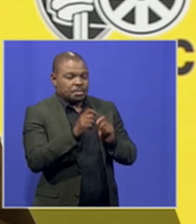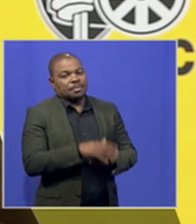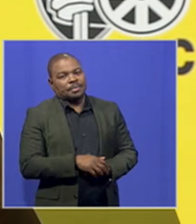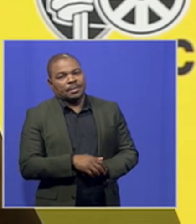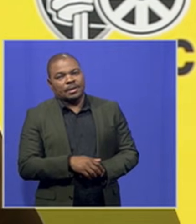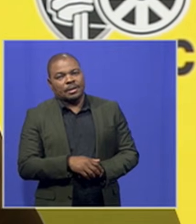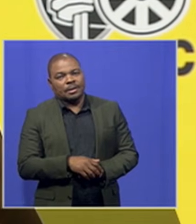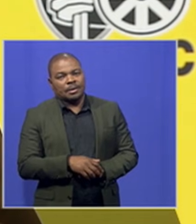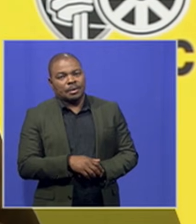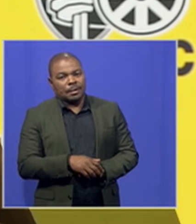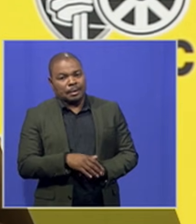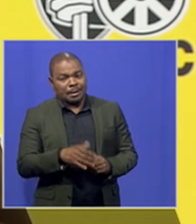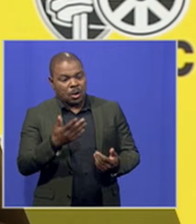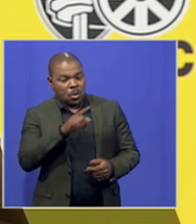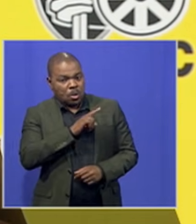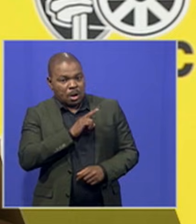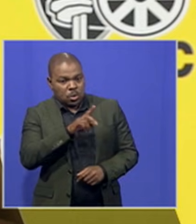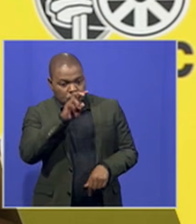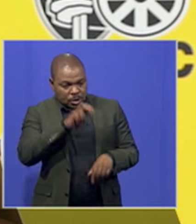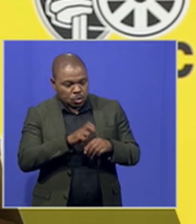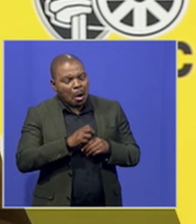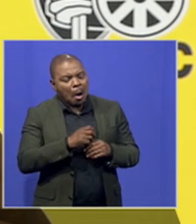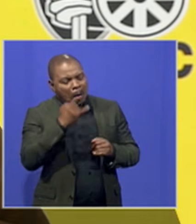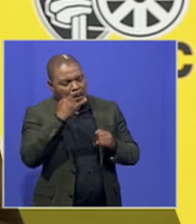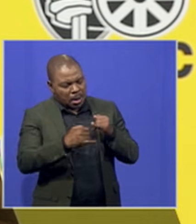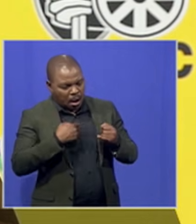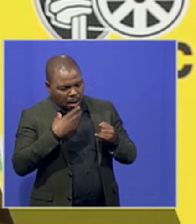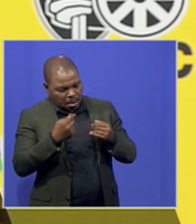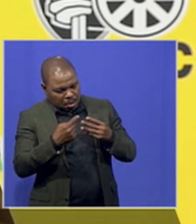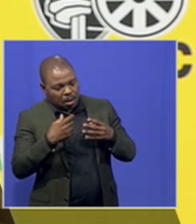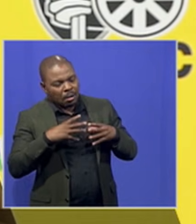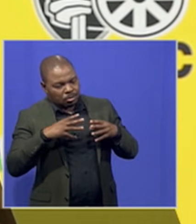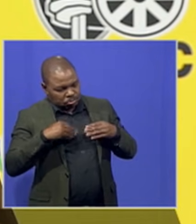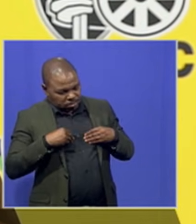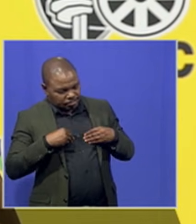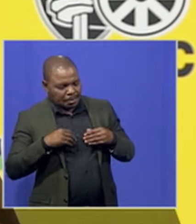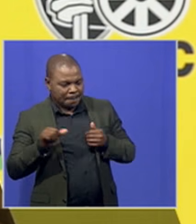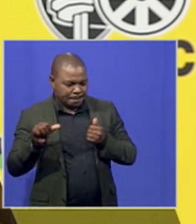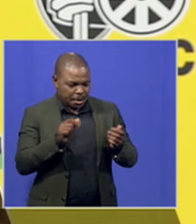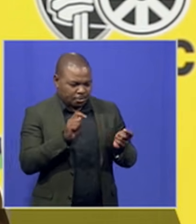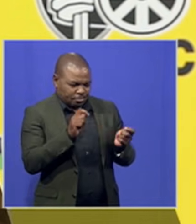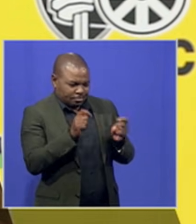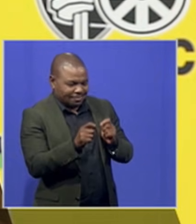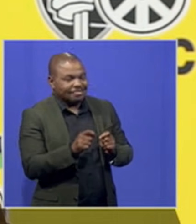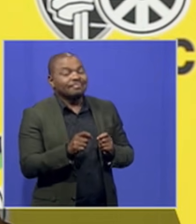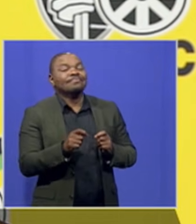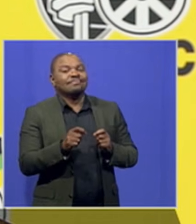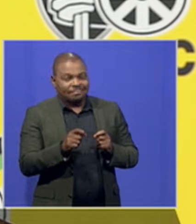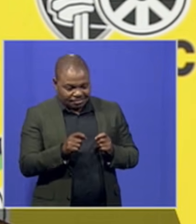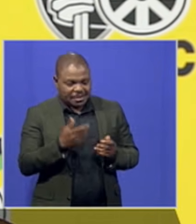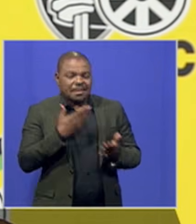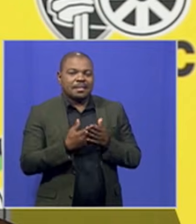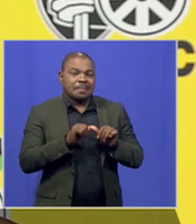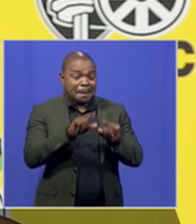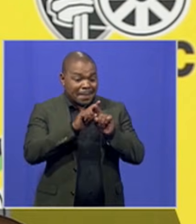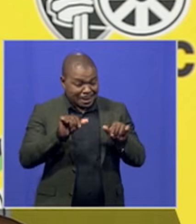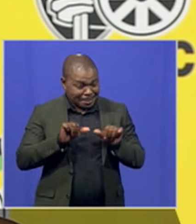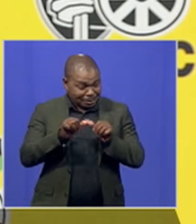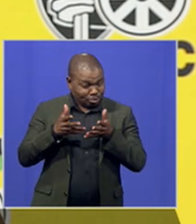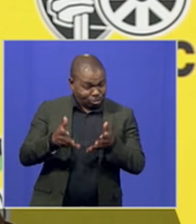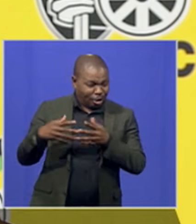thua o amohetse diphoso tsa hao o ya khutla dinthong ke yona taba e tla etsahala empa ha ba tswela pele ntse